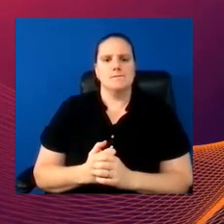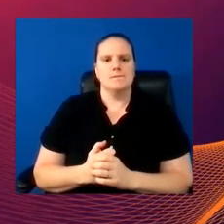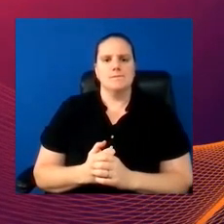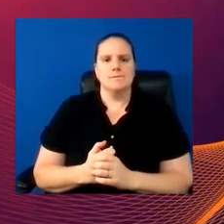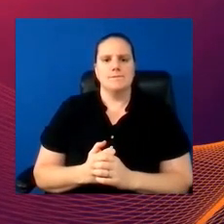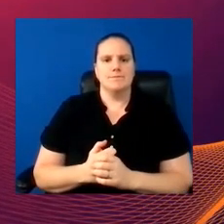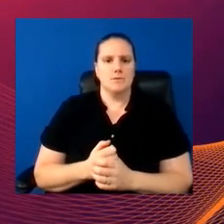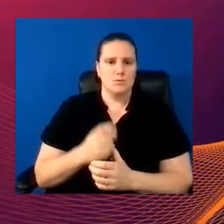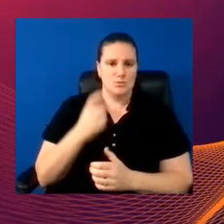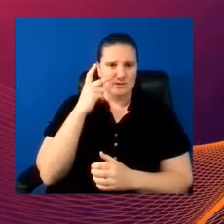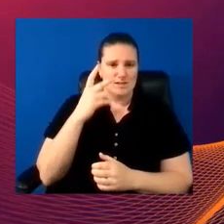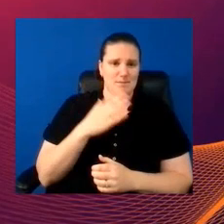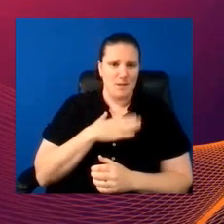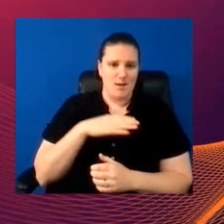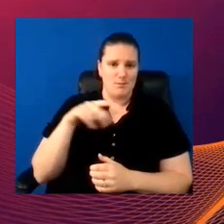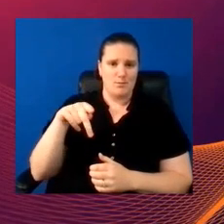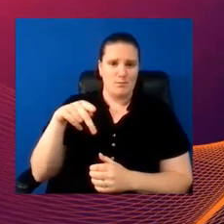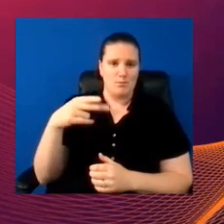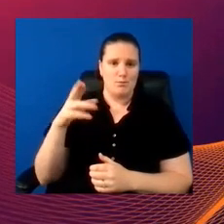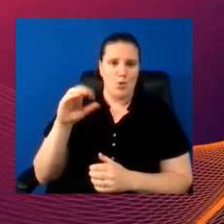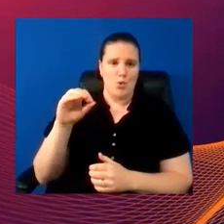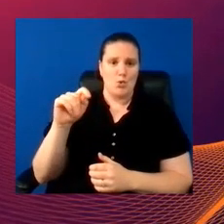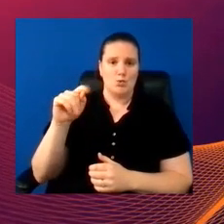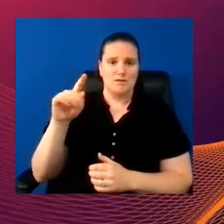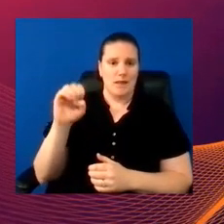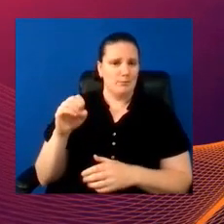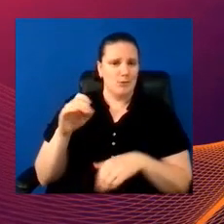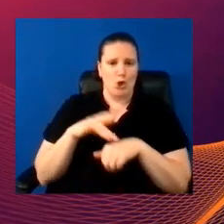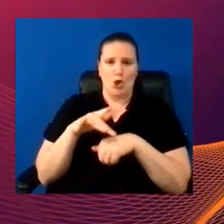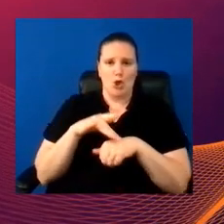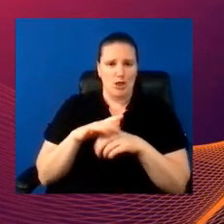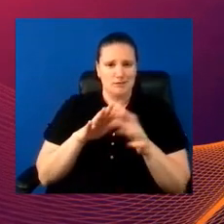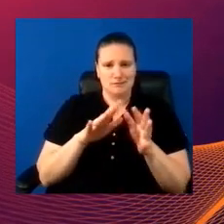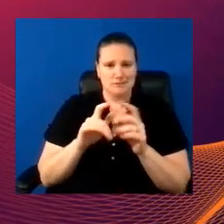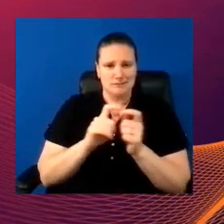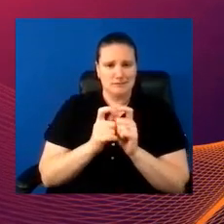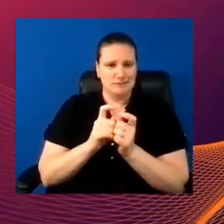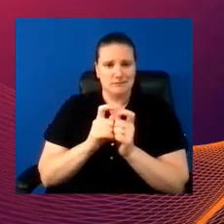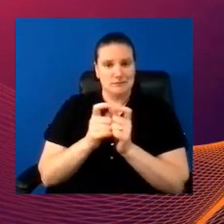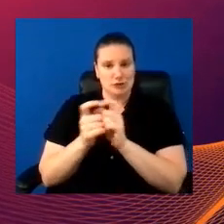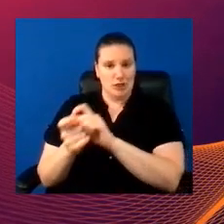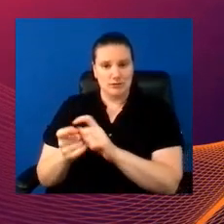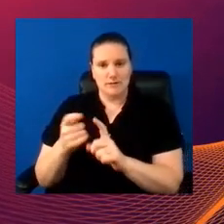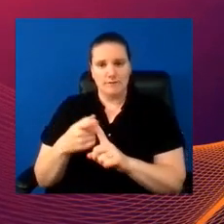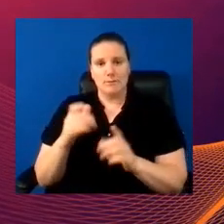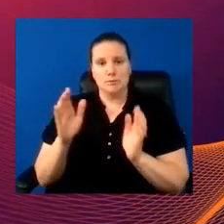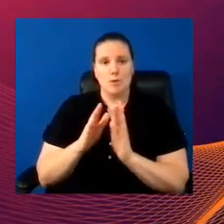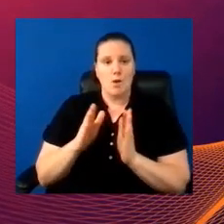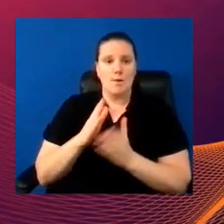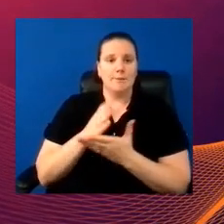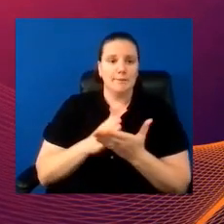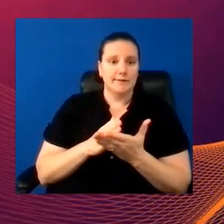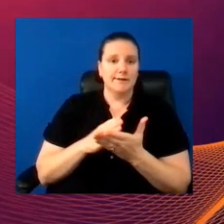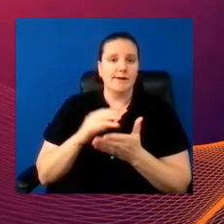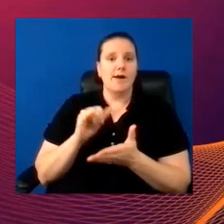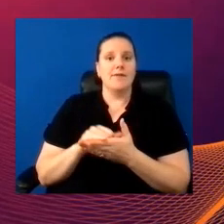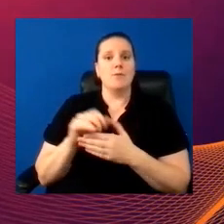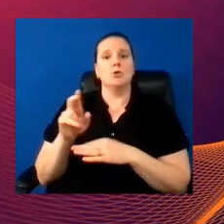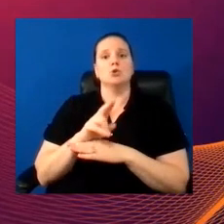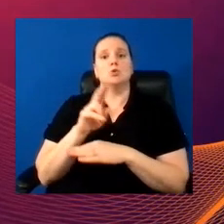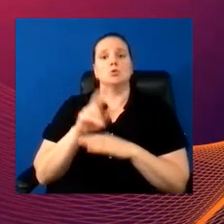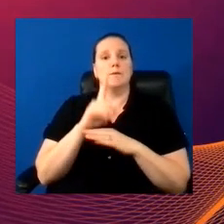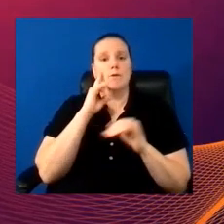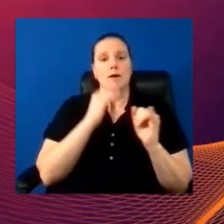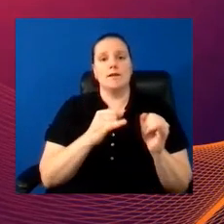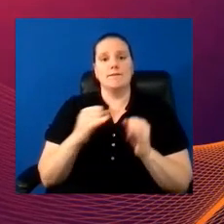Here you can see my prototype. It's a very early stage. You can also see how I've been progressing from little pieces that were going to be used for